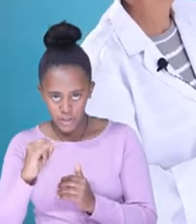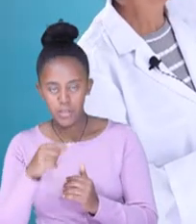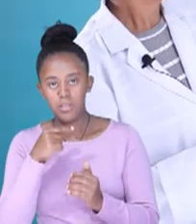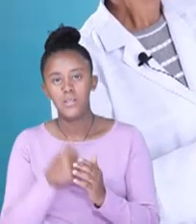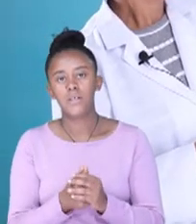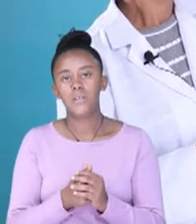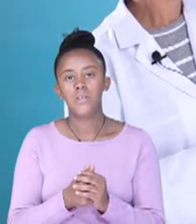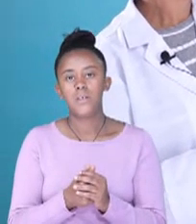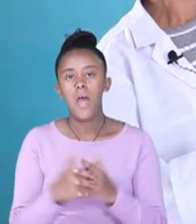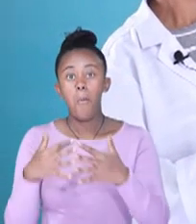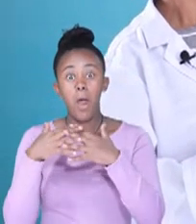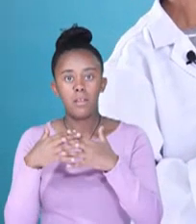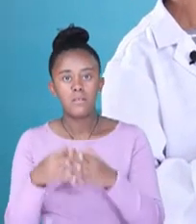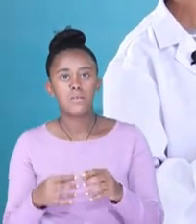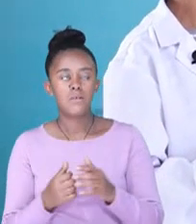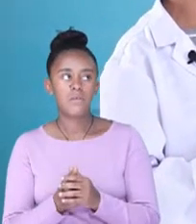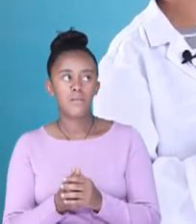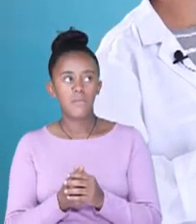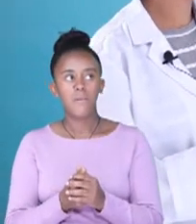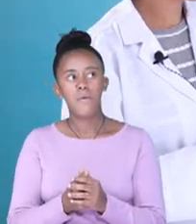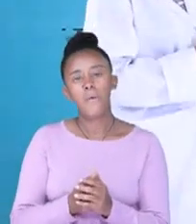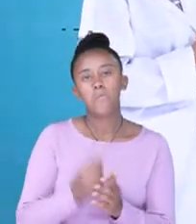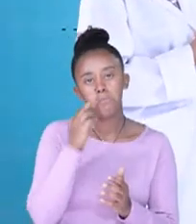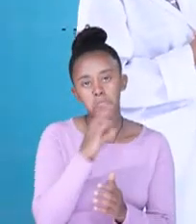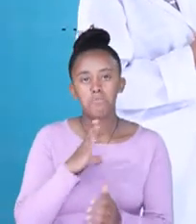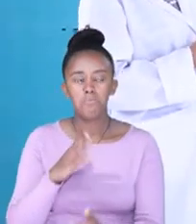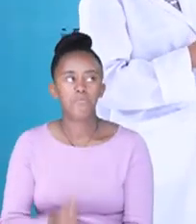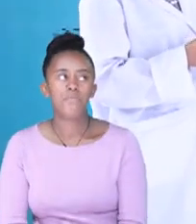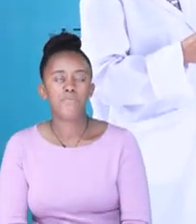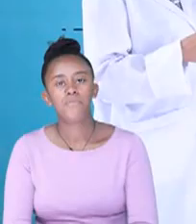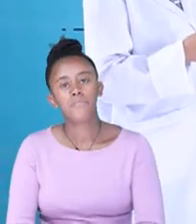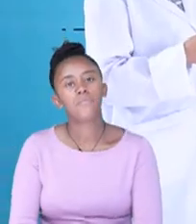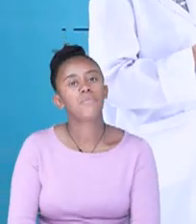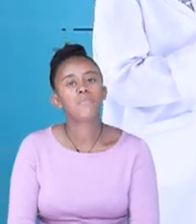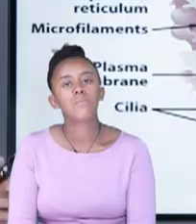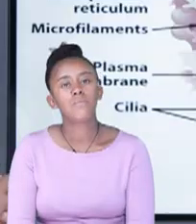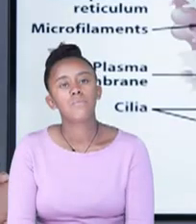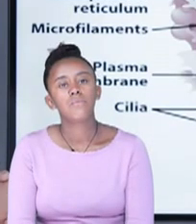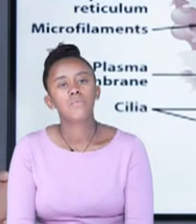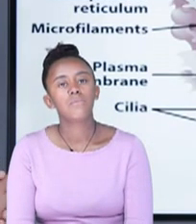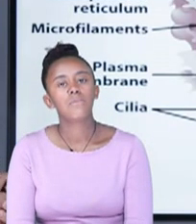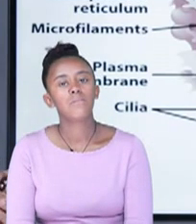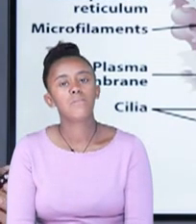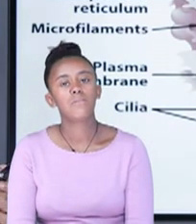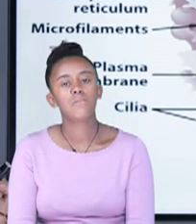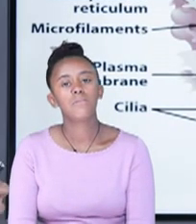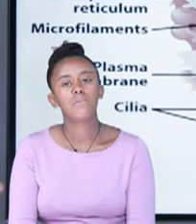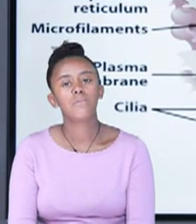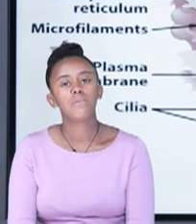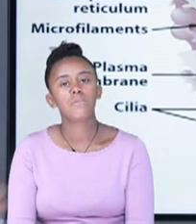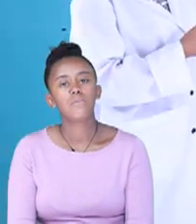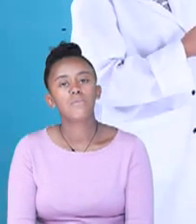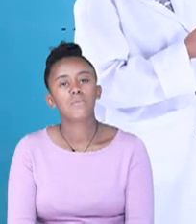apparatus, and we have mitochondria, which is one of the important